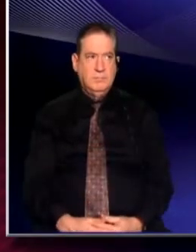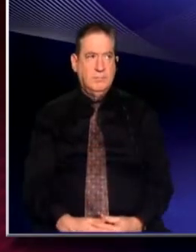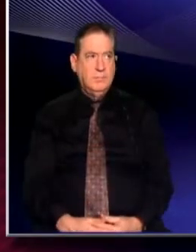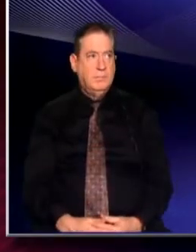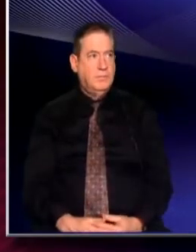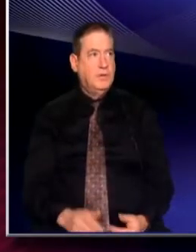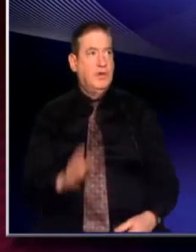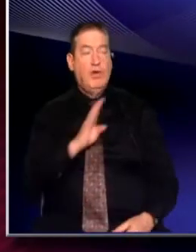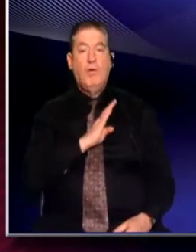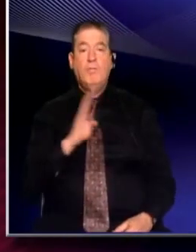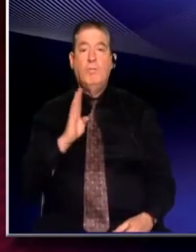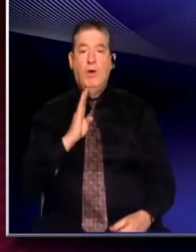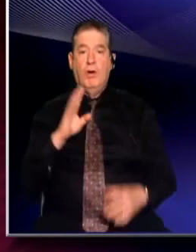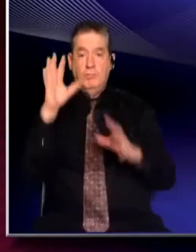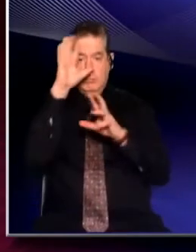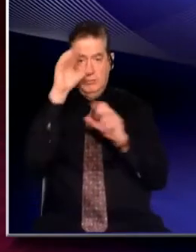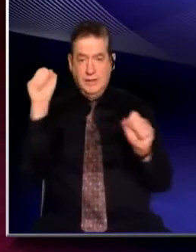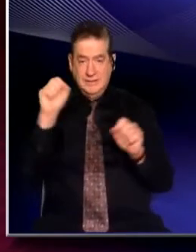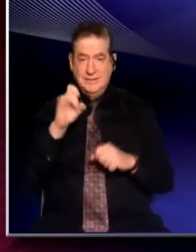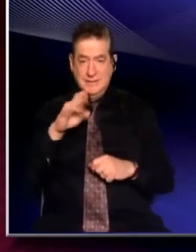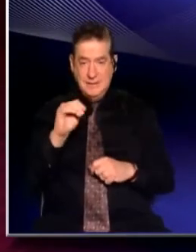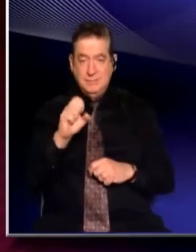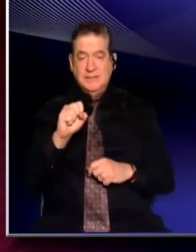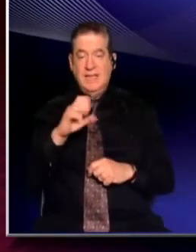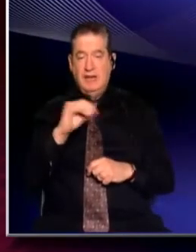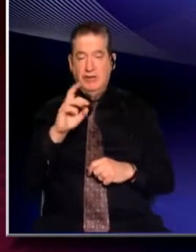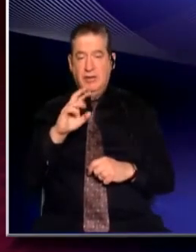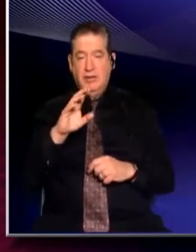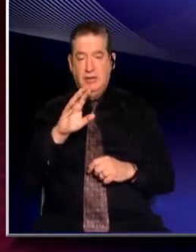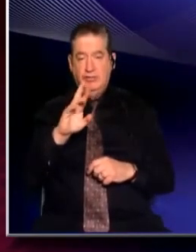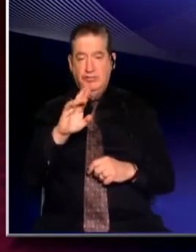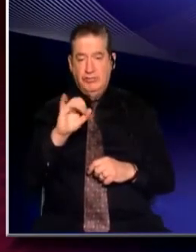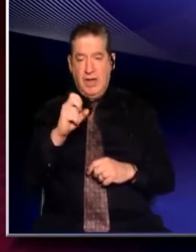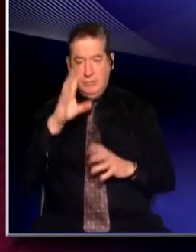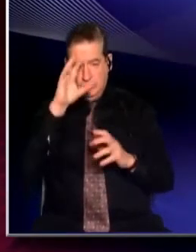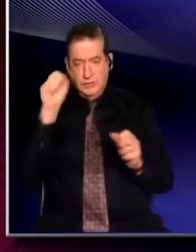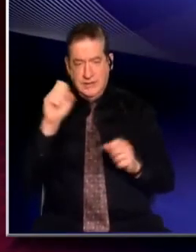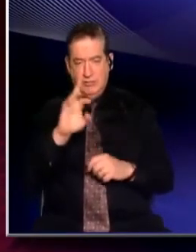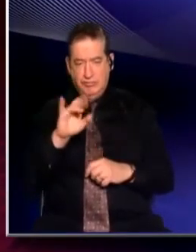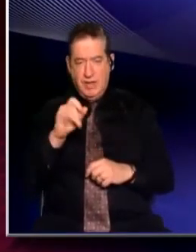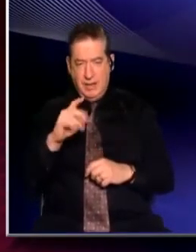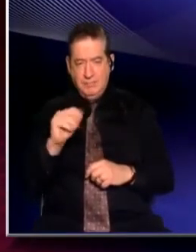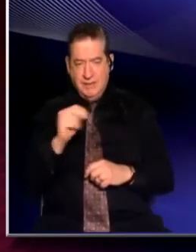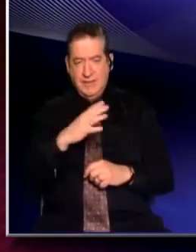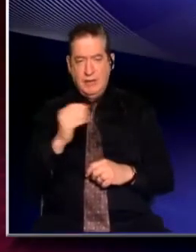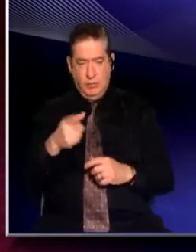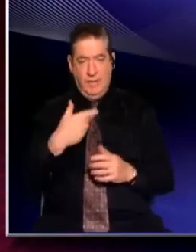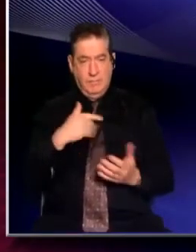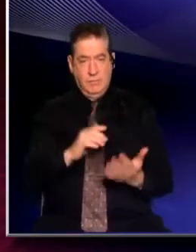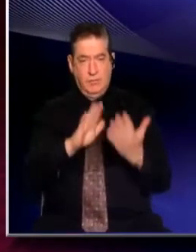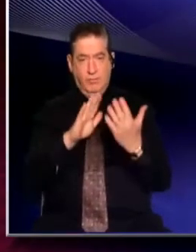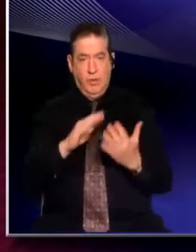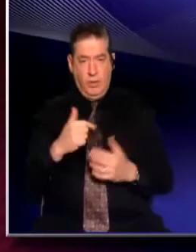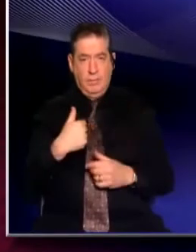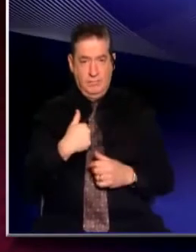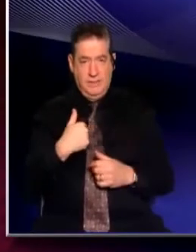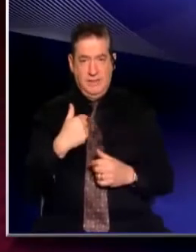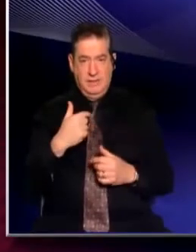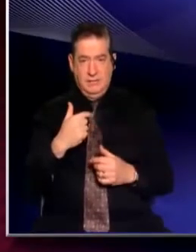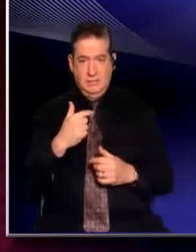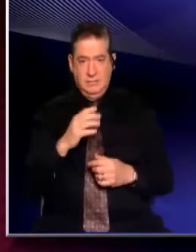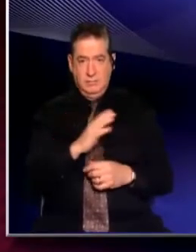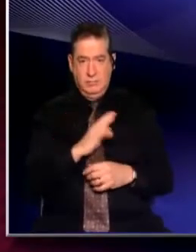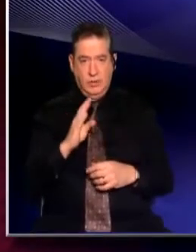Board President Sims, Superintendent Reitman, members of the board. You have before you my report, and I'd be